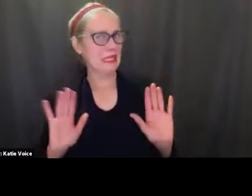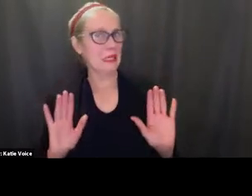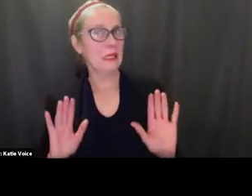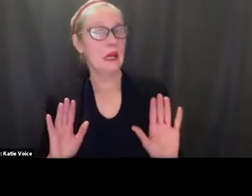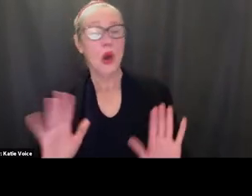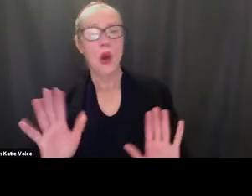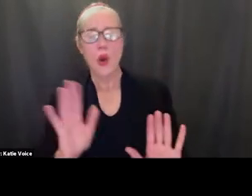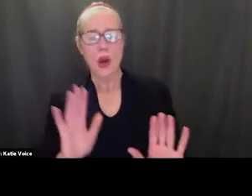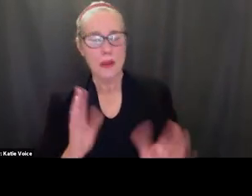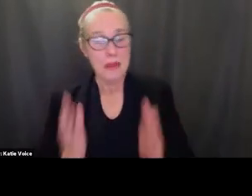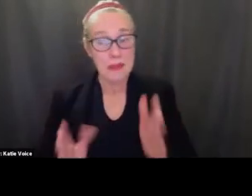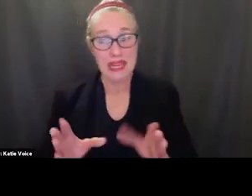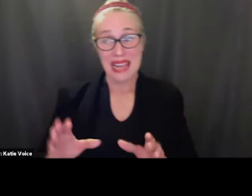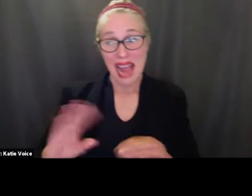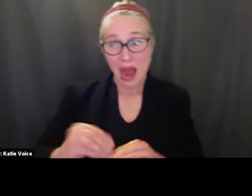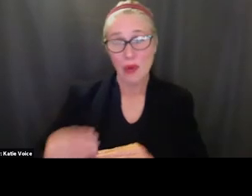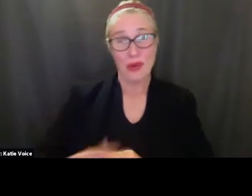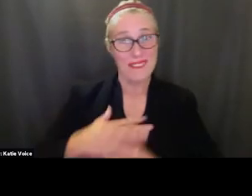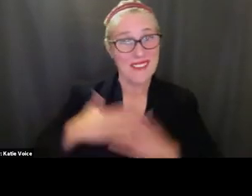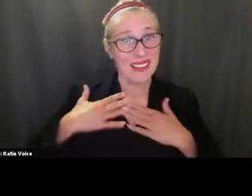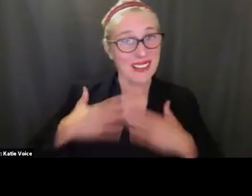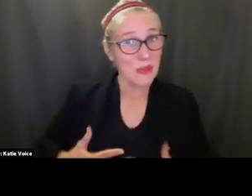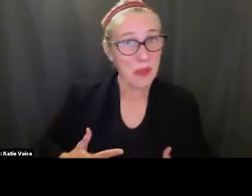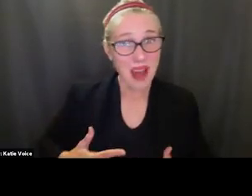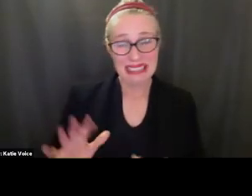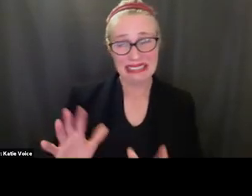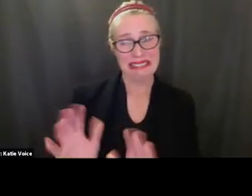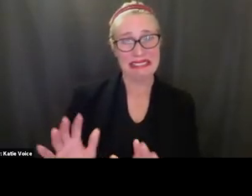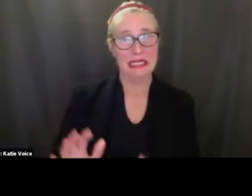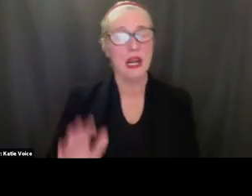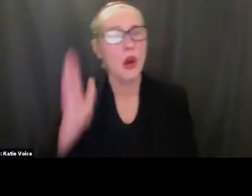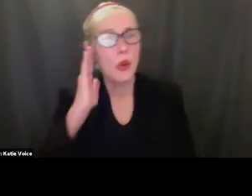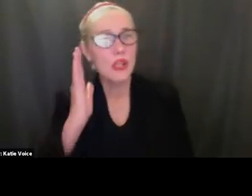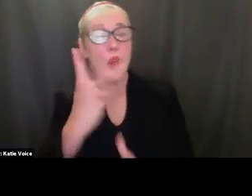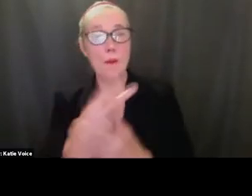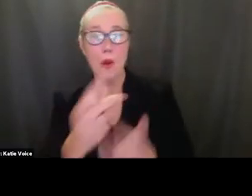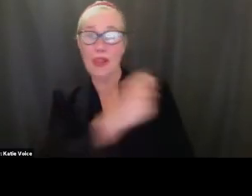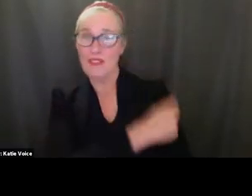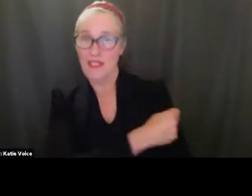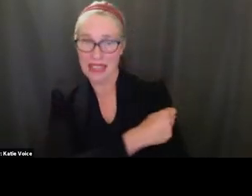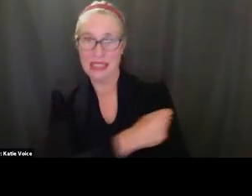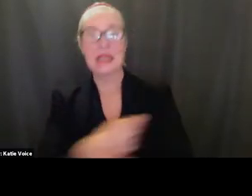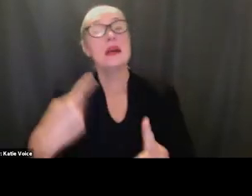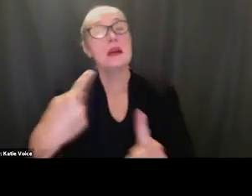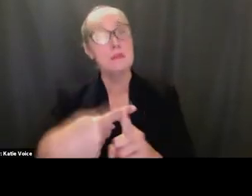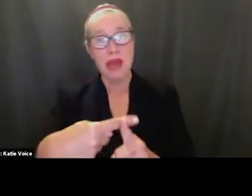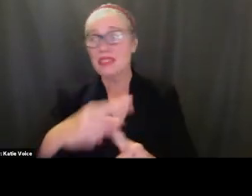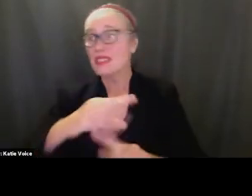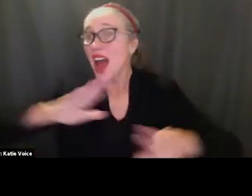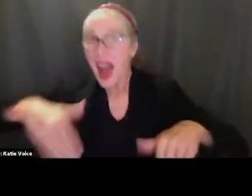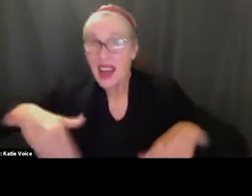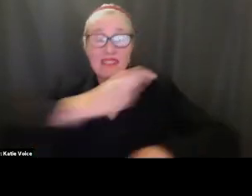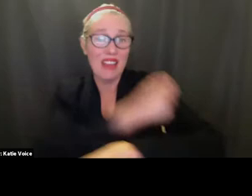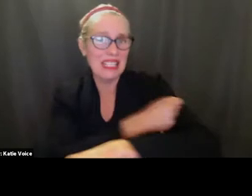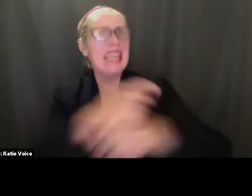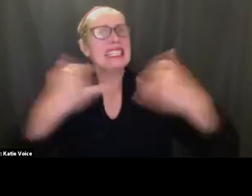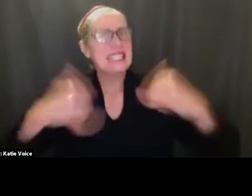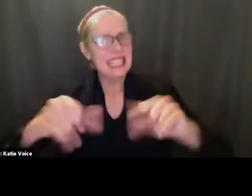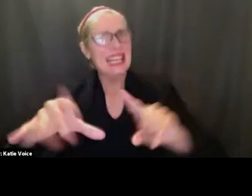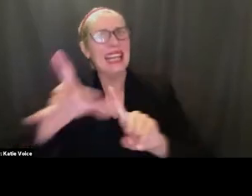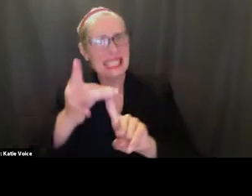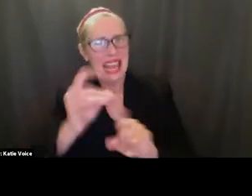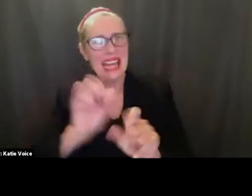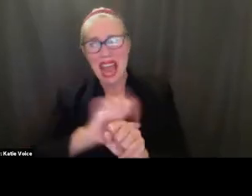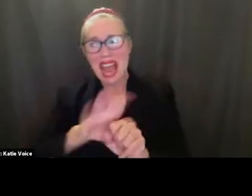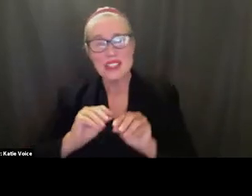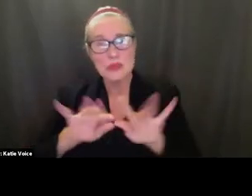of how may how it may affect their body we all know both vaccinated and unvaccinated can still get and spread covet